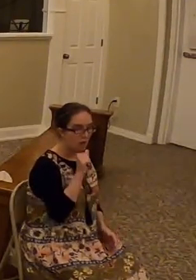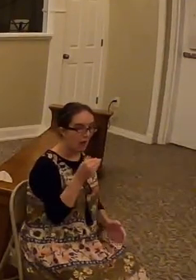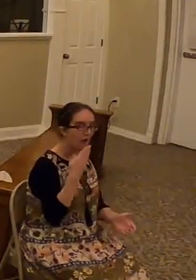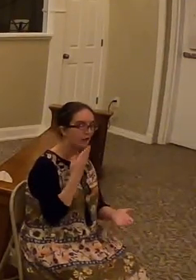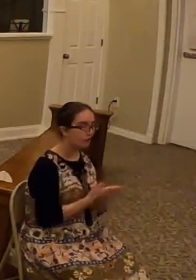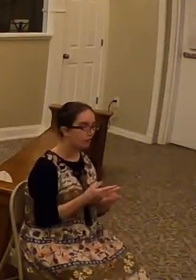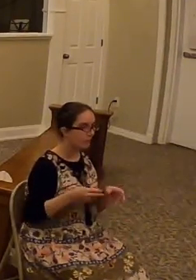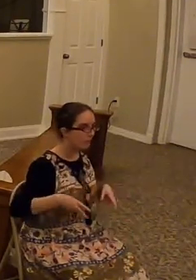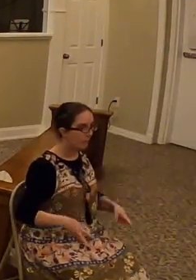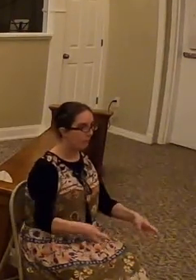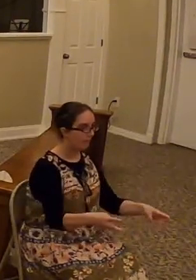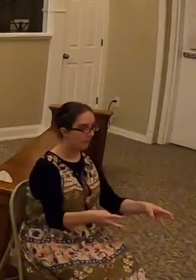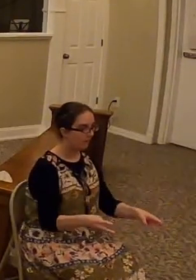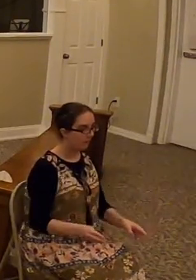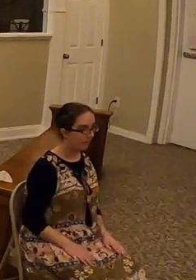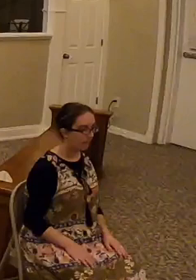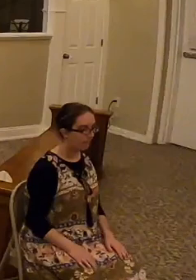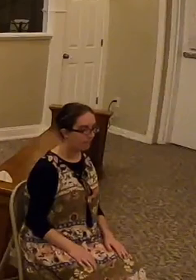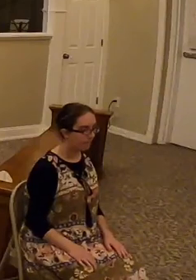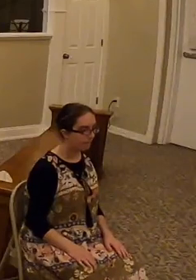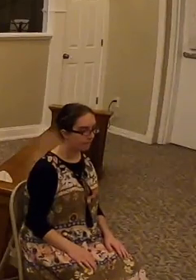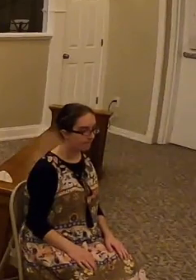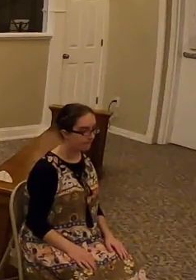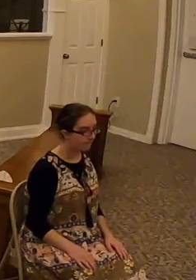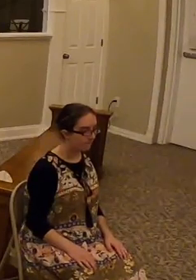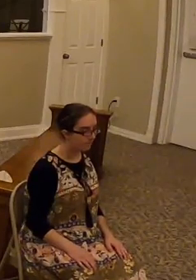not in a good way. All right.